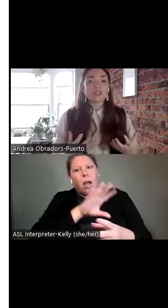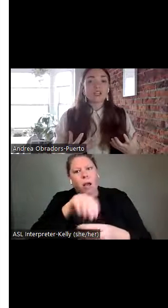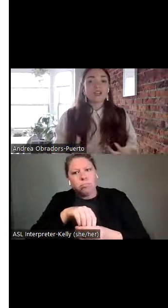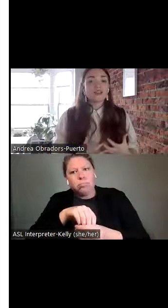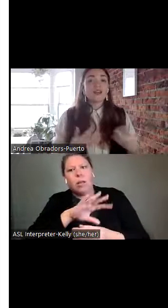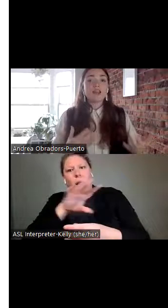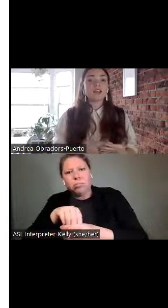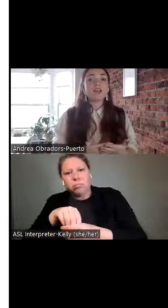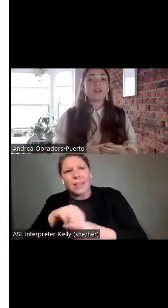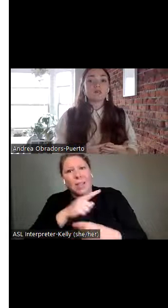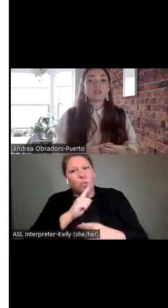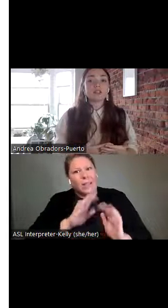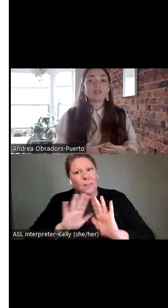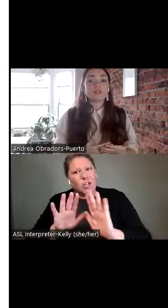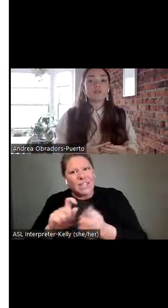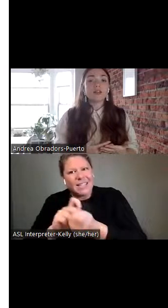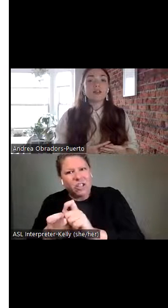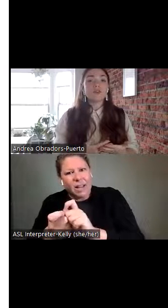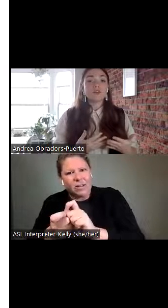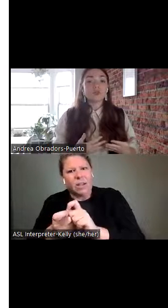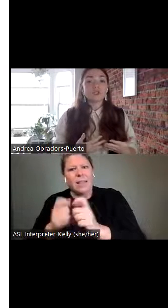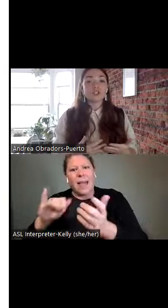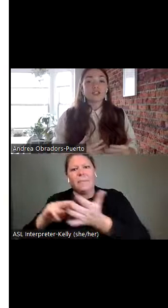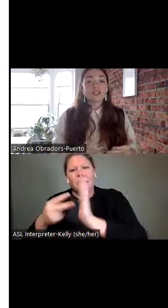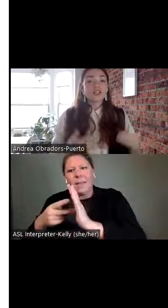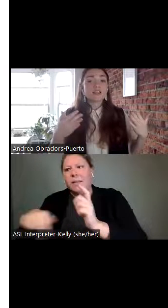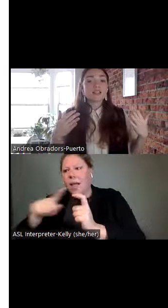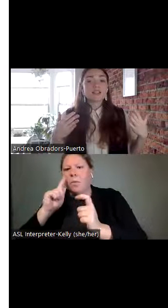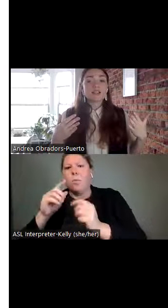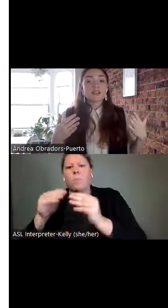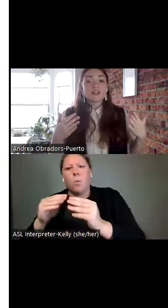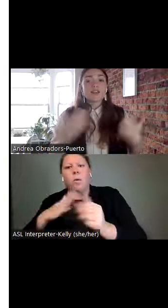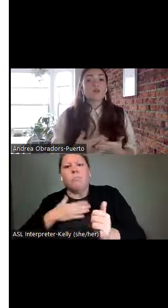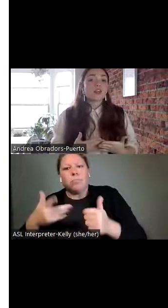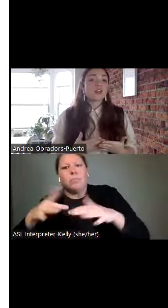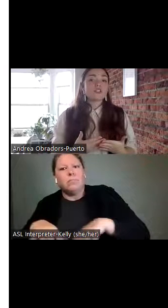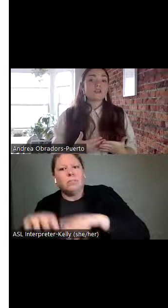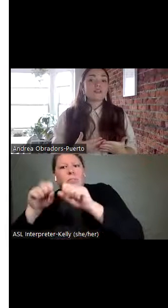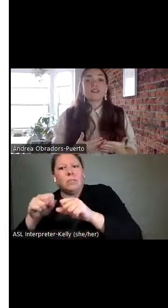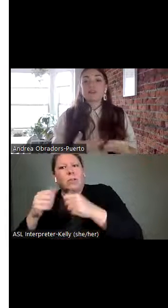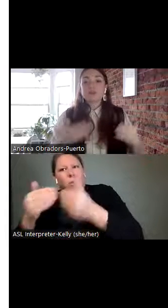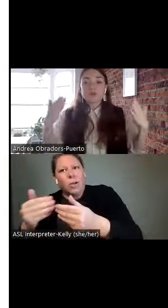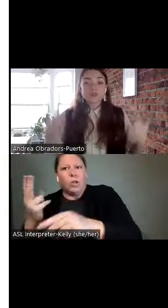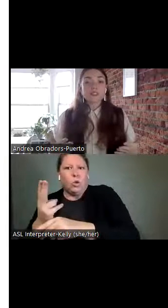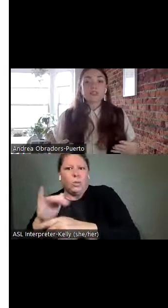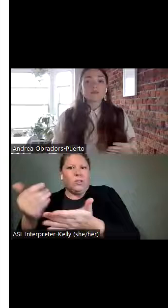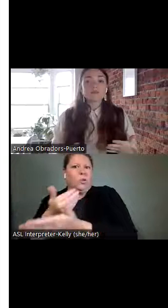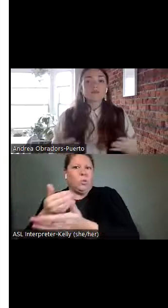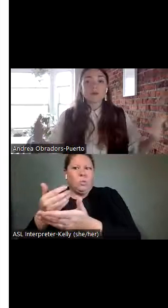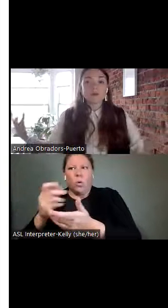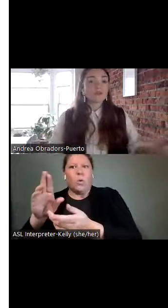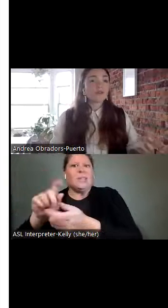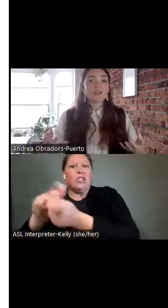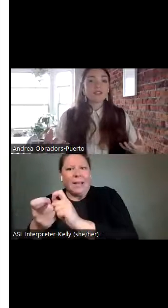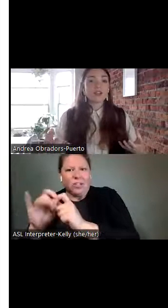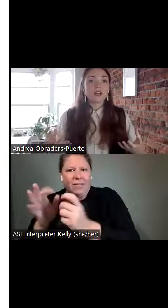of the change that enhance the adoption and sustainability of the solutions, since the advocation basically for this